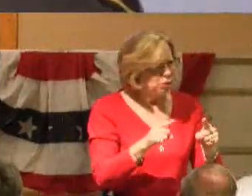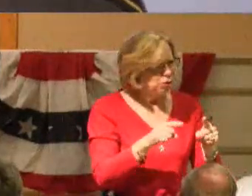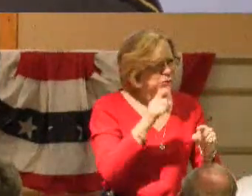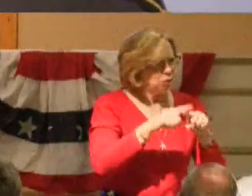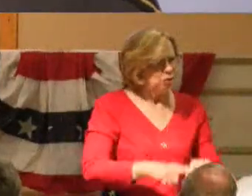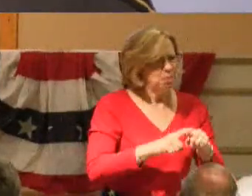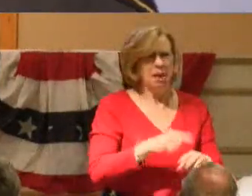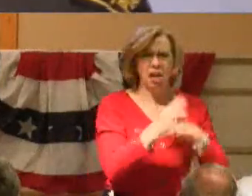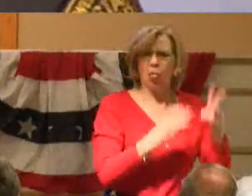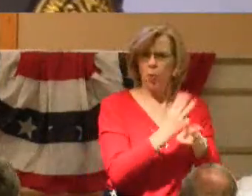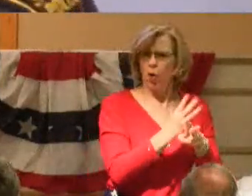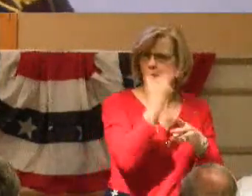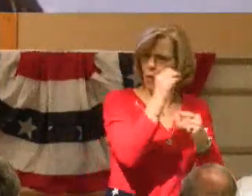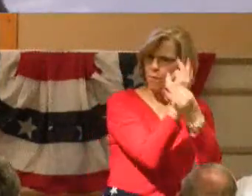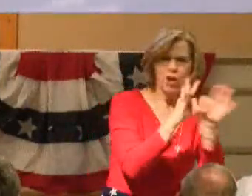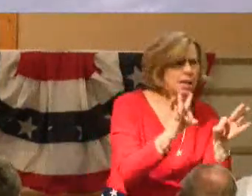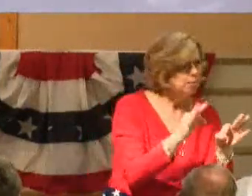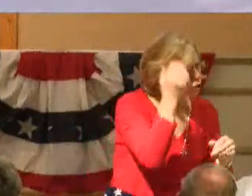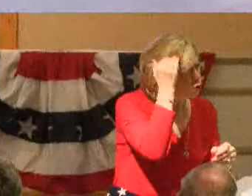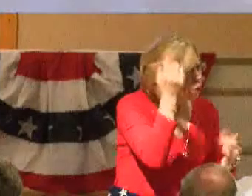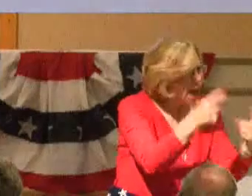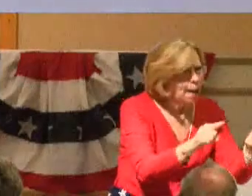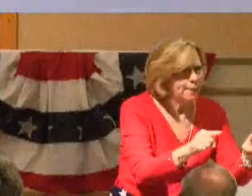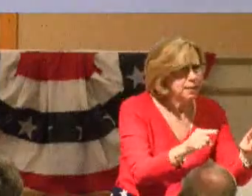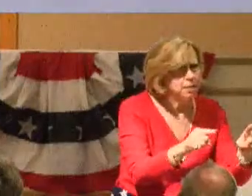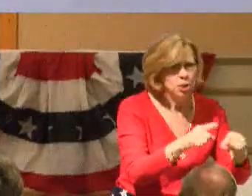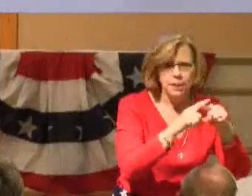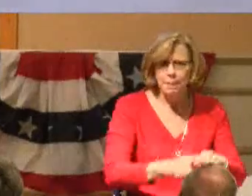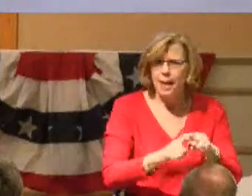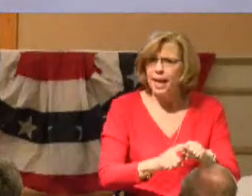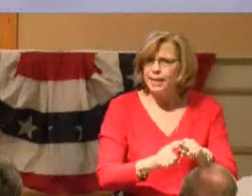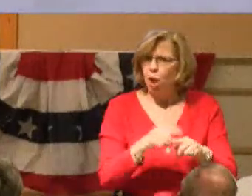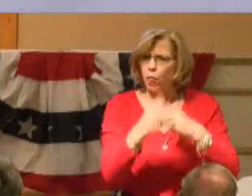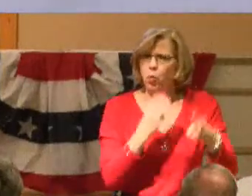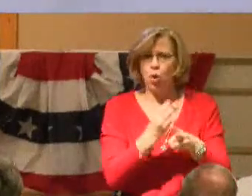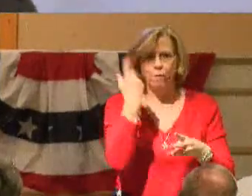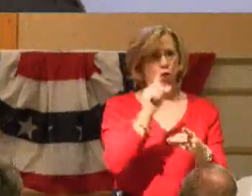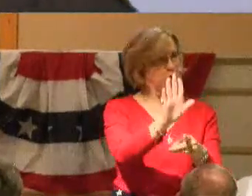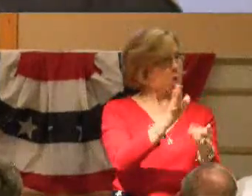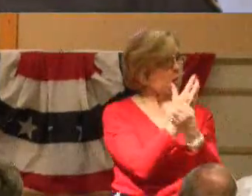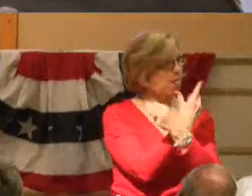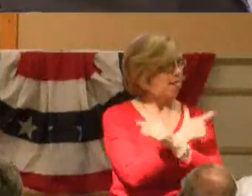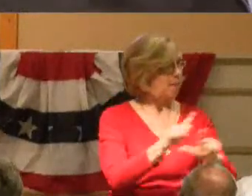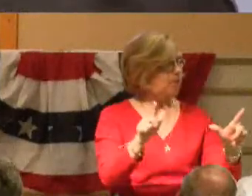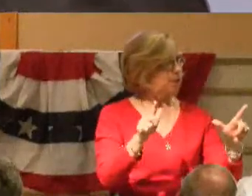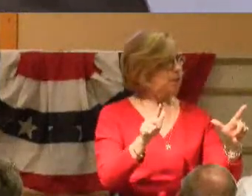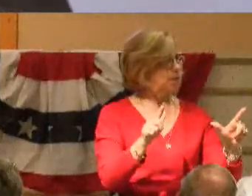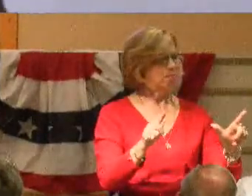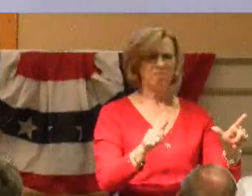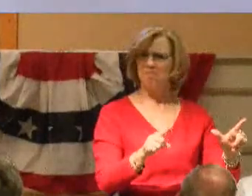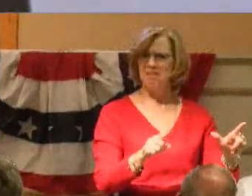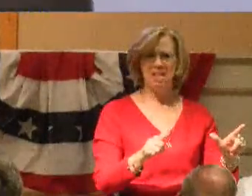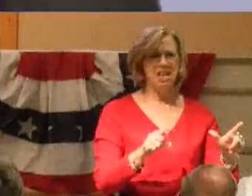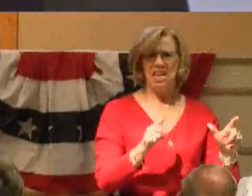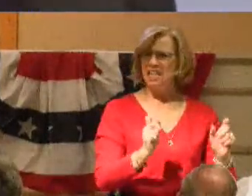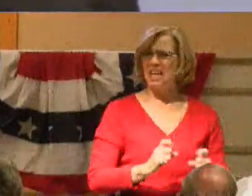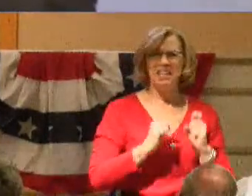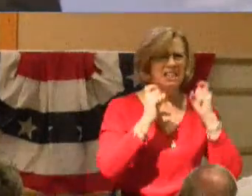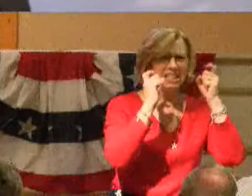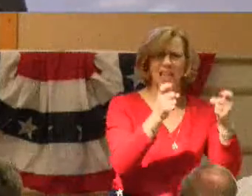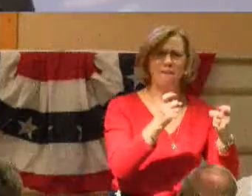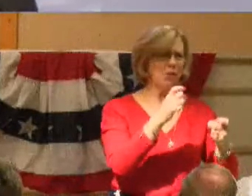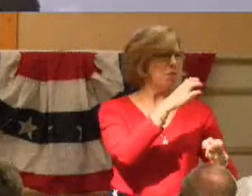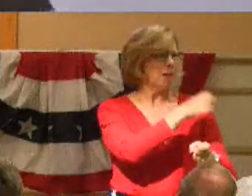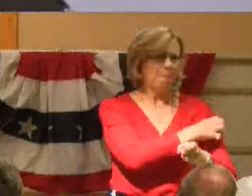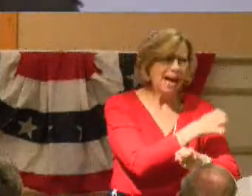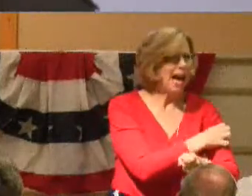for your freedom? Do you know what happens when you depend on the world for your liberty? Let me tell you, it deprives you of the power